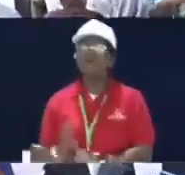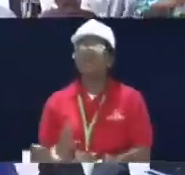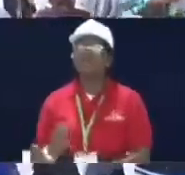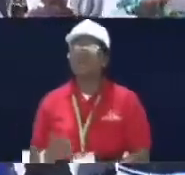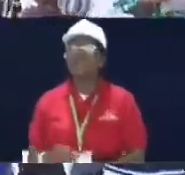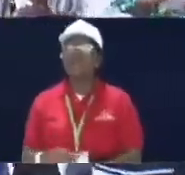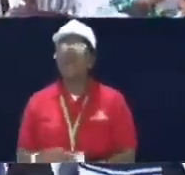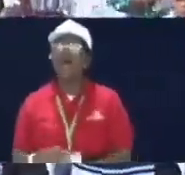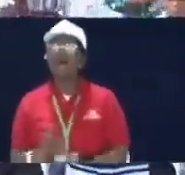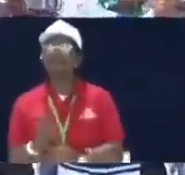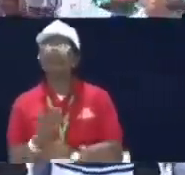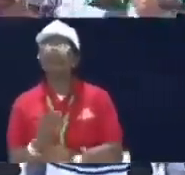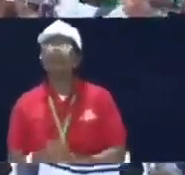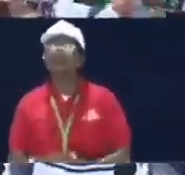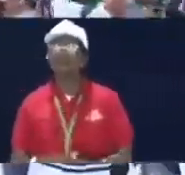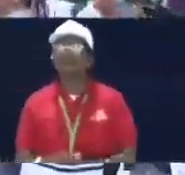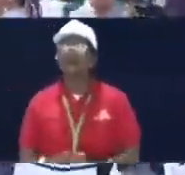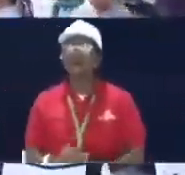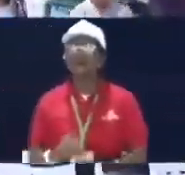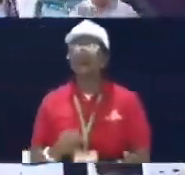Thank you,